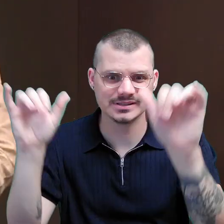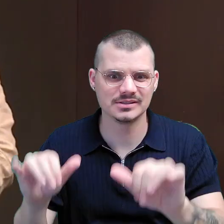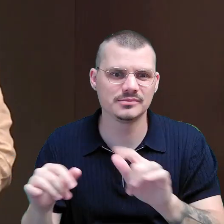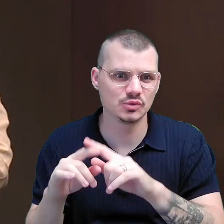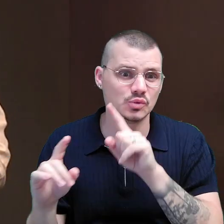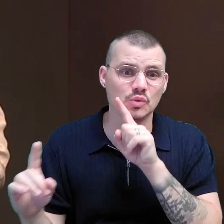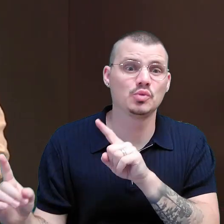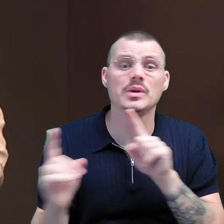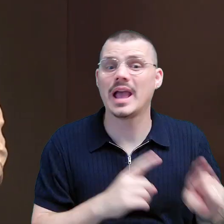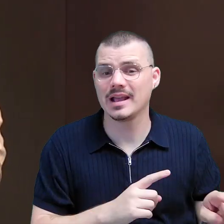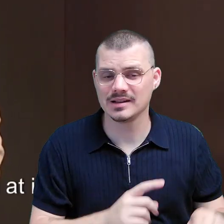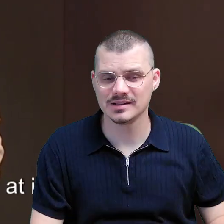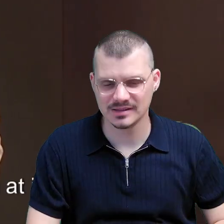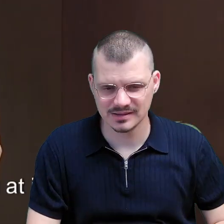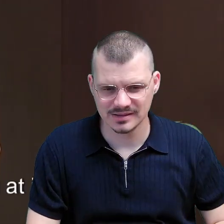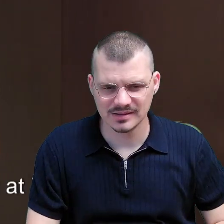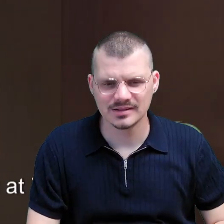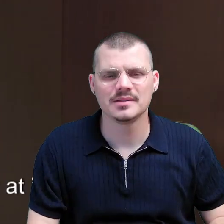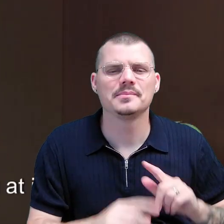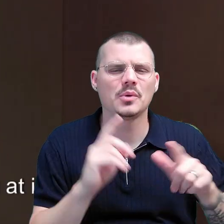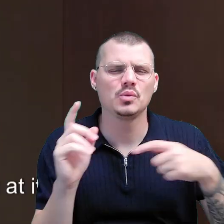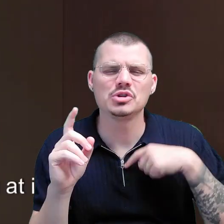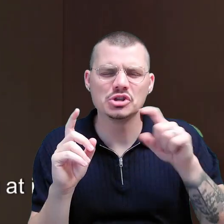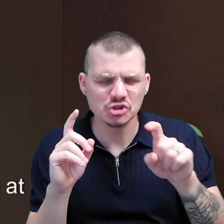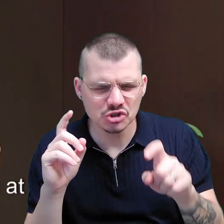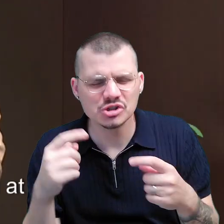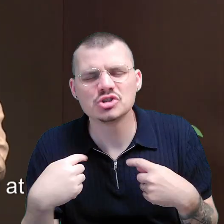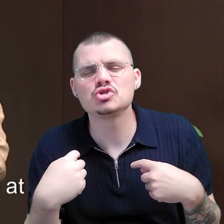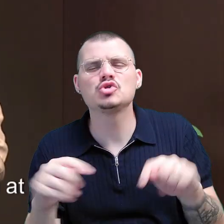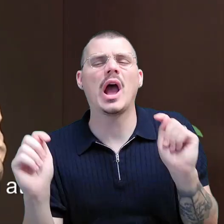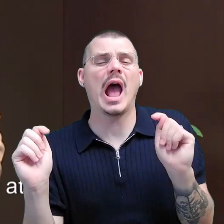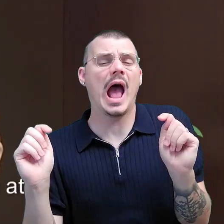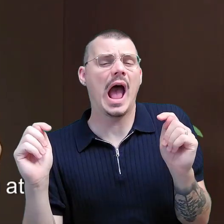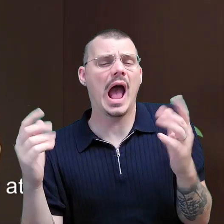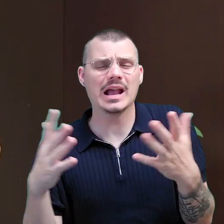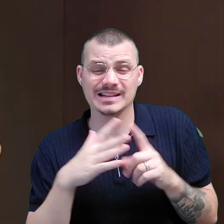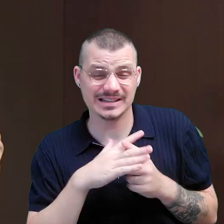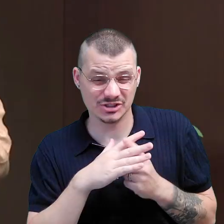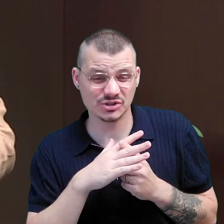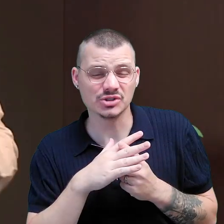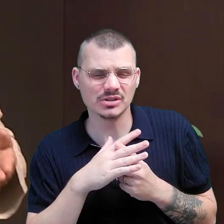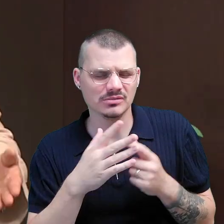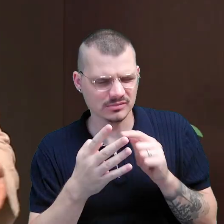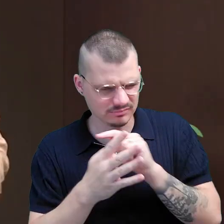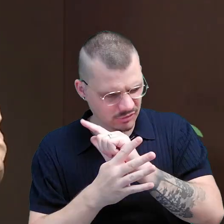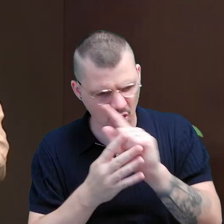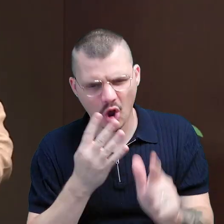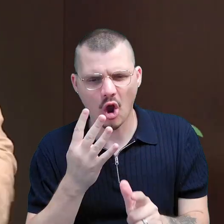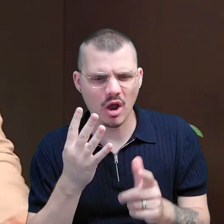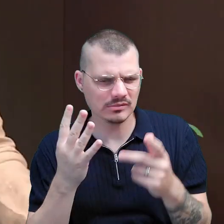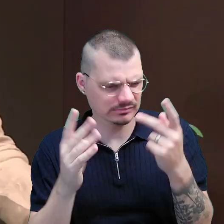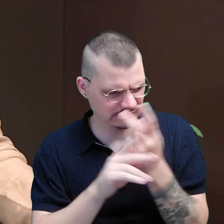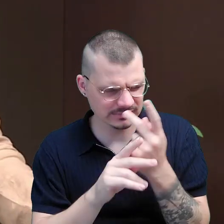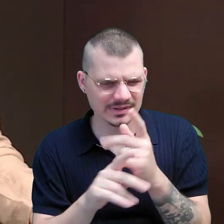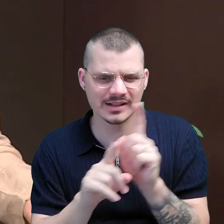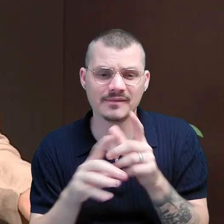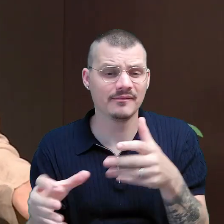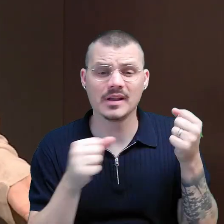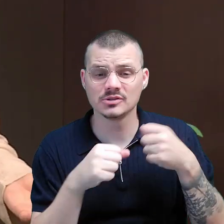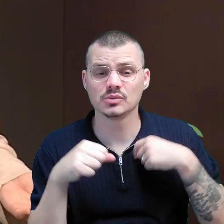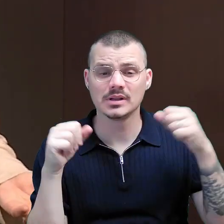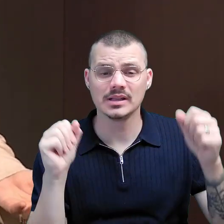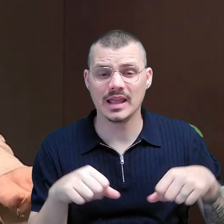system, to react. But we should at least make an initial run at it all at once as fast as we